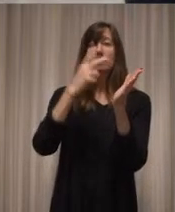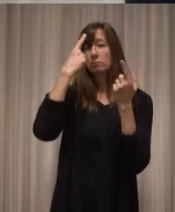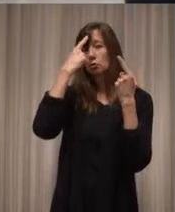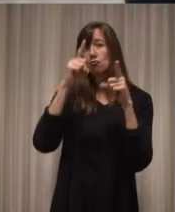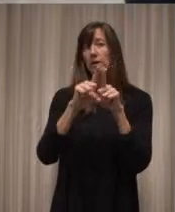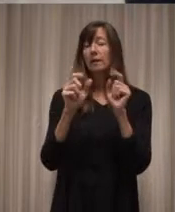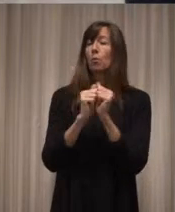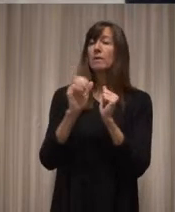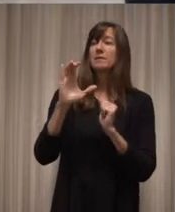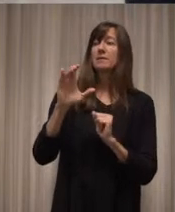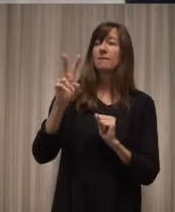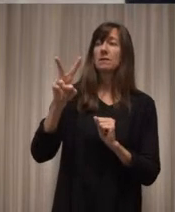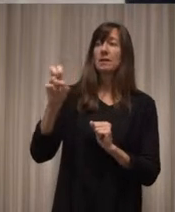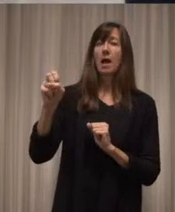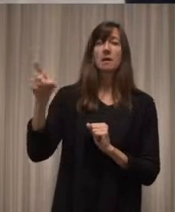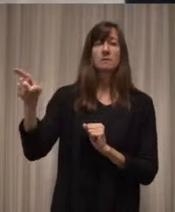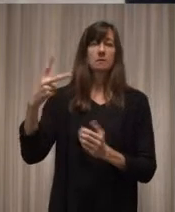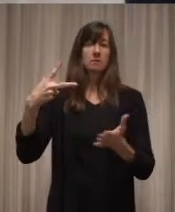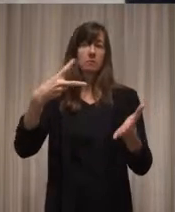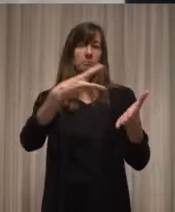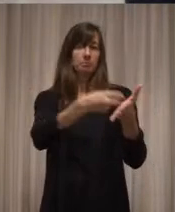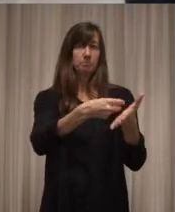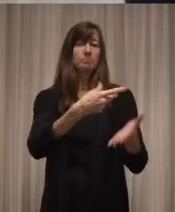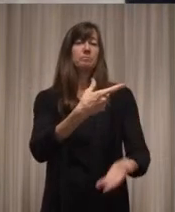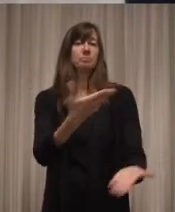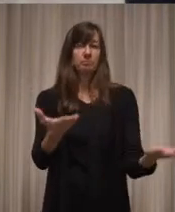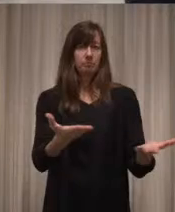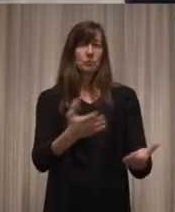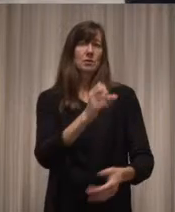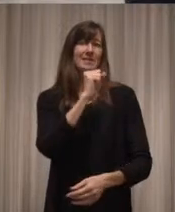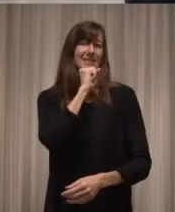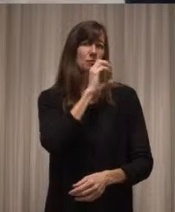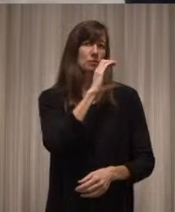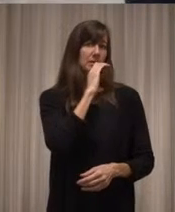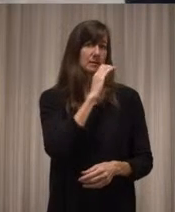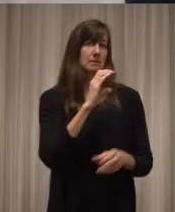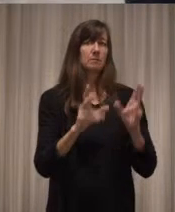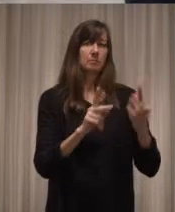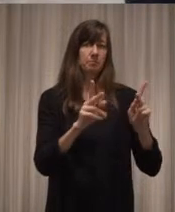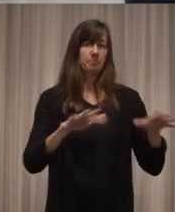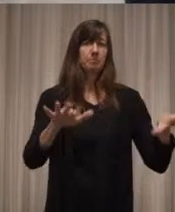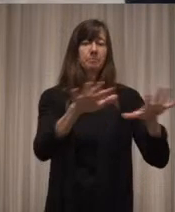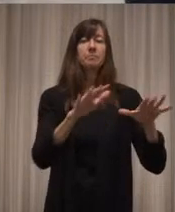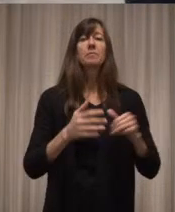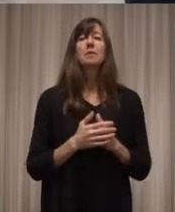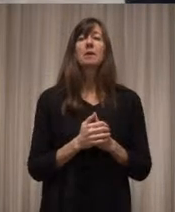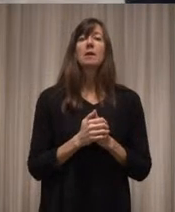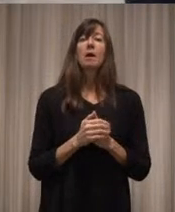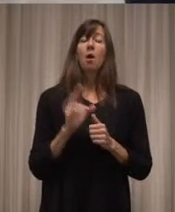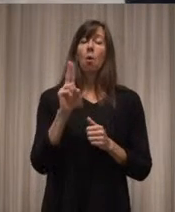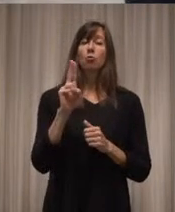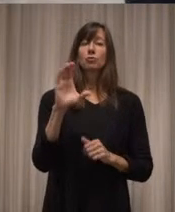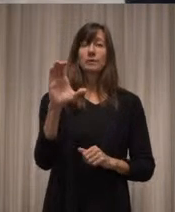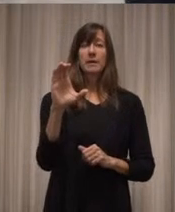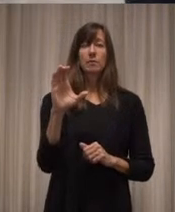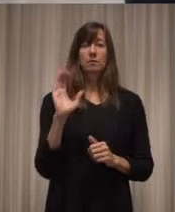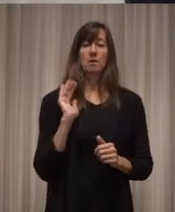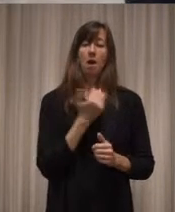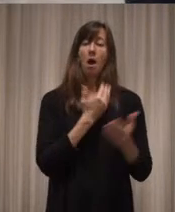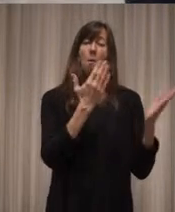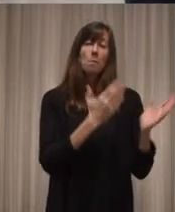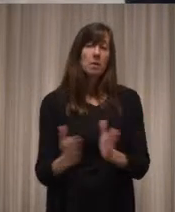our seniors. In Ulster County, at least based on the current plan that we have, those will start